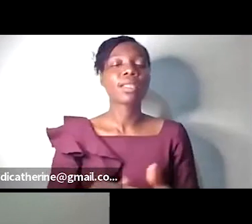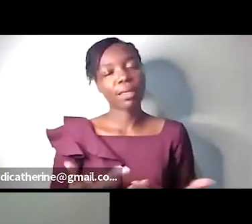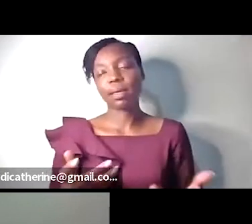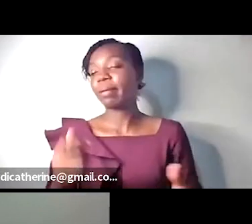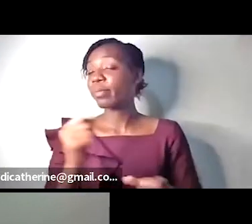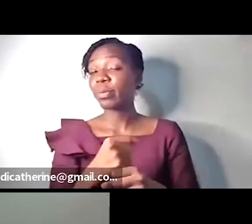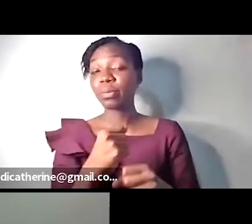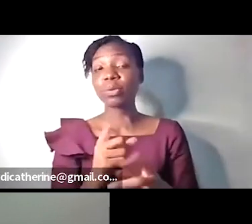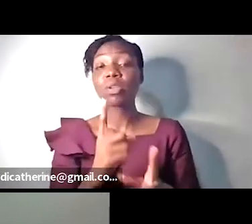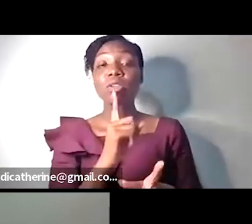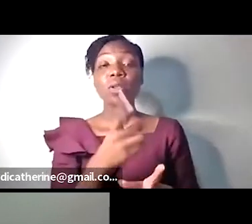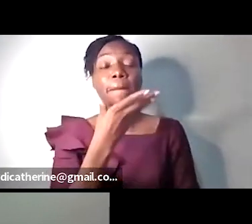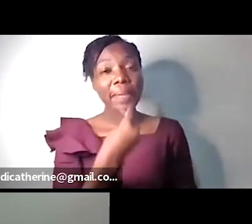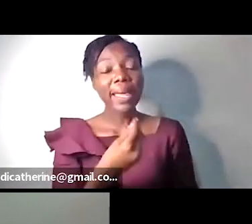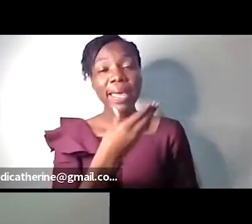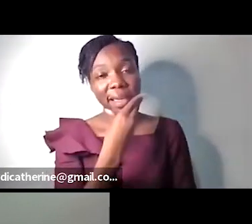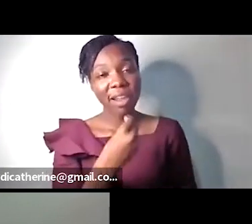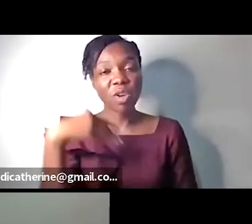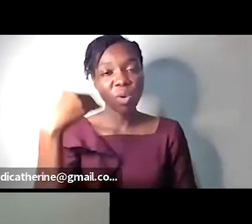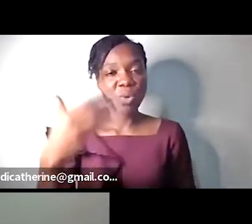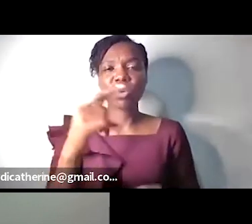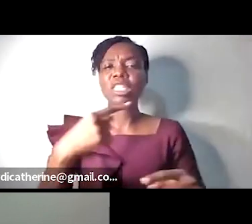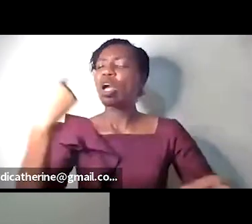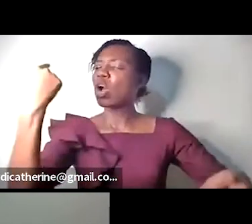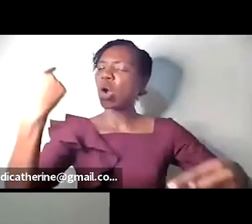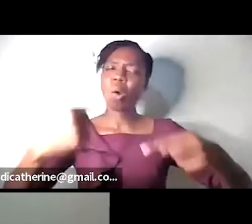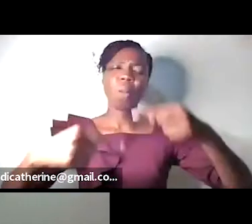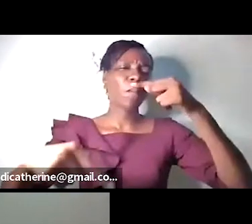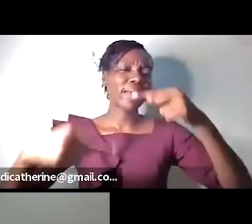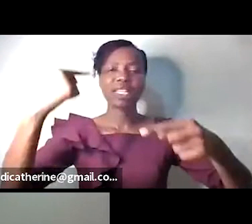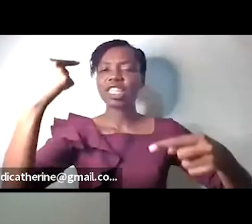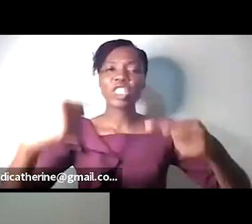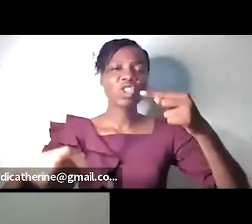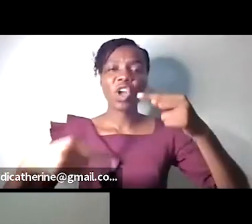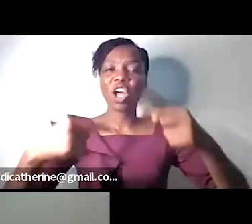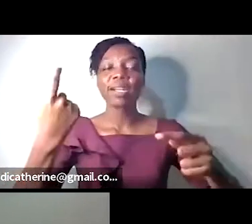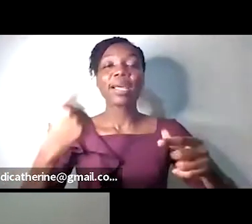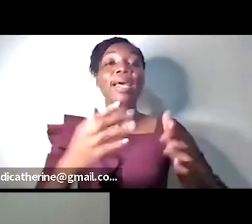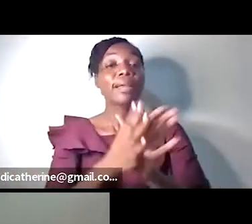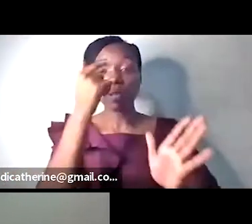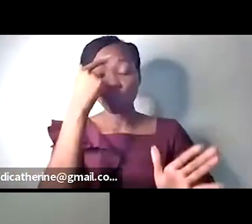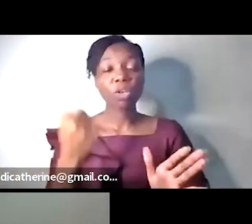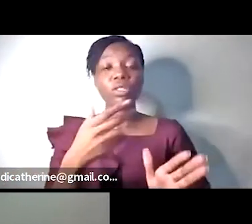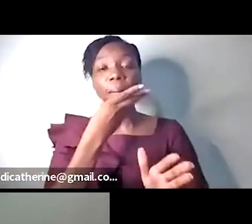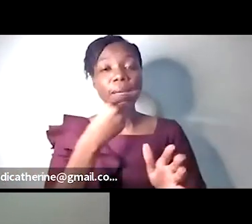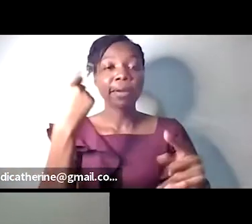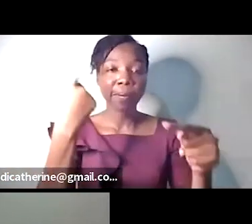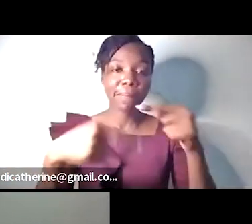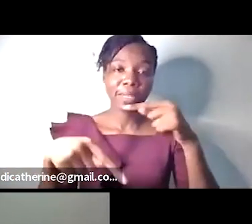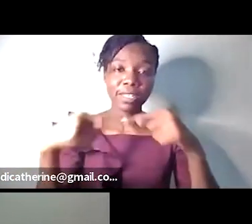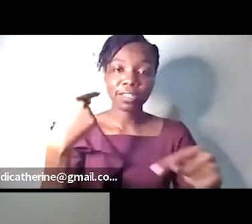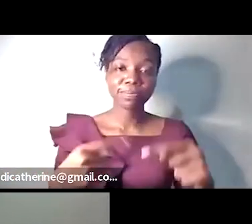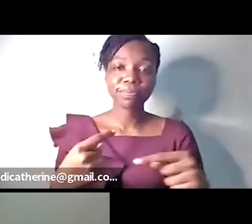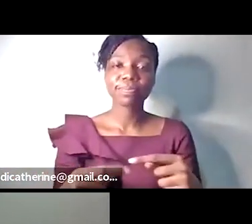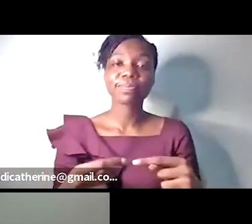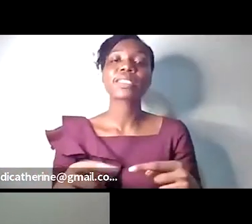Men are extremely competitive. And because they are extremely competitive, even as has been said, they